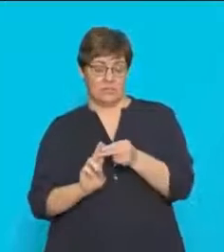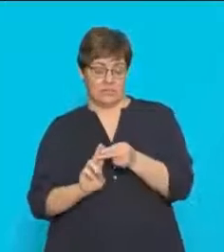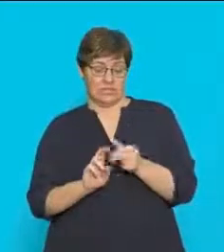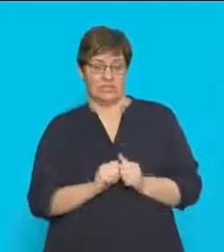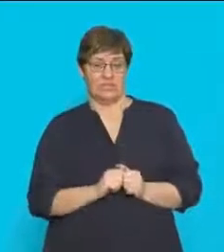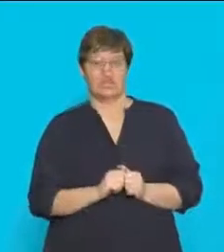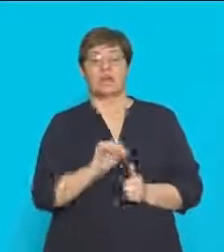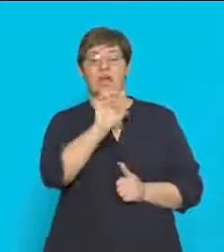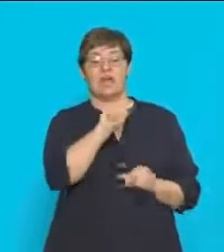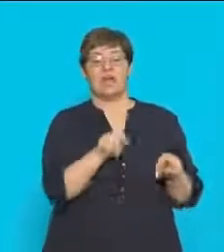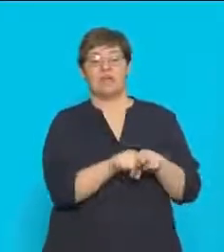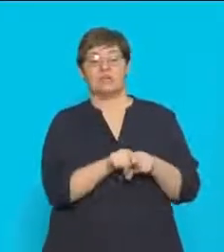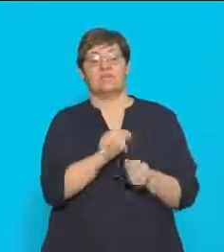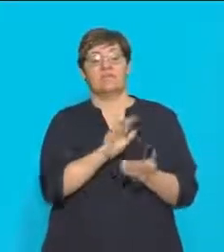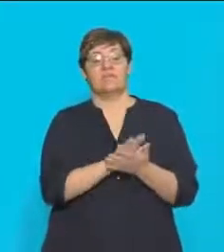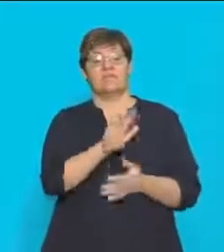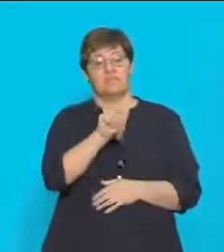So A is equal to